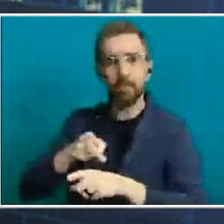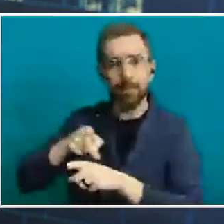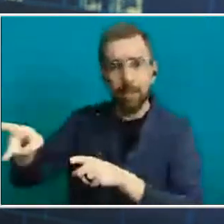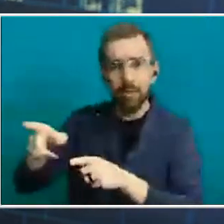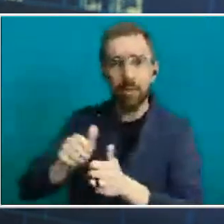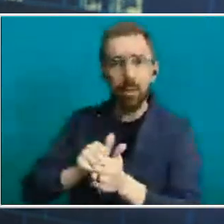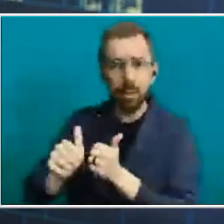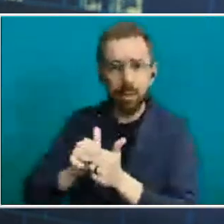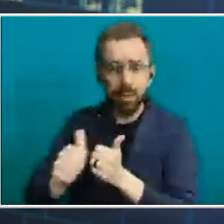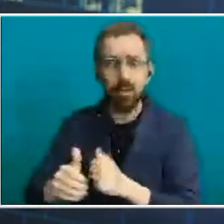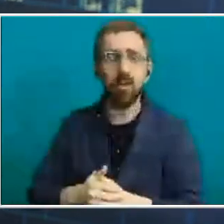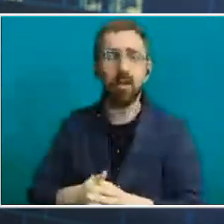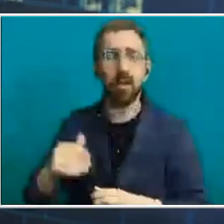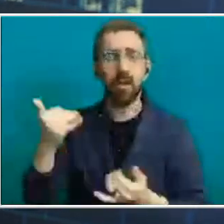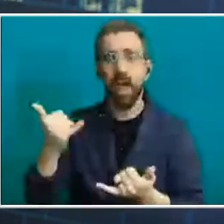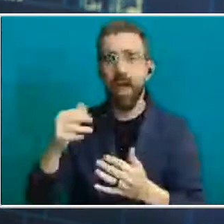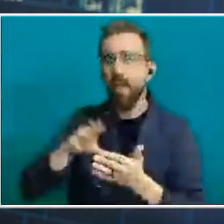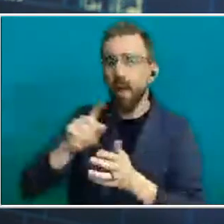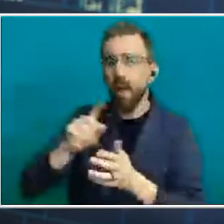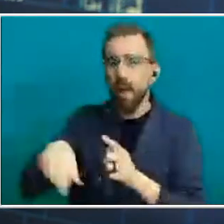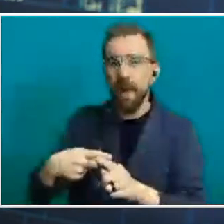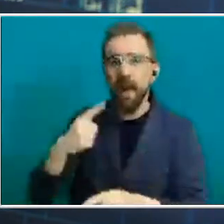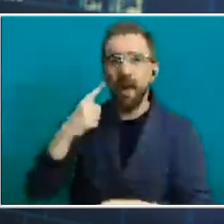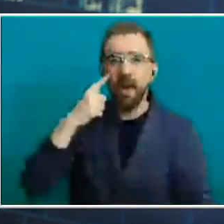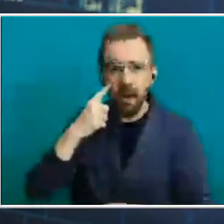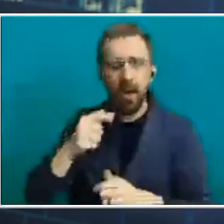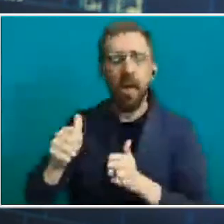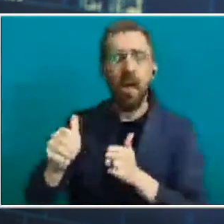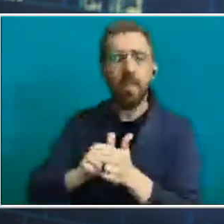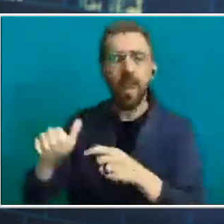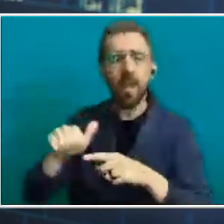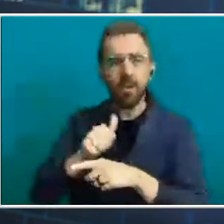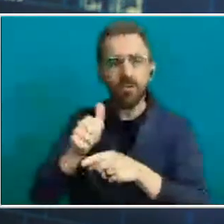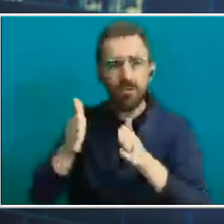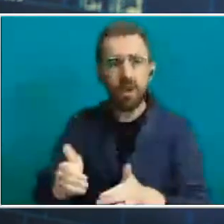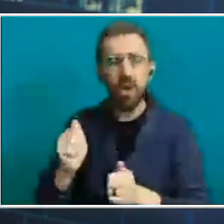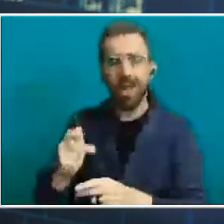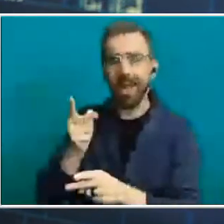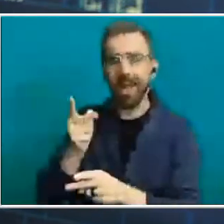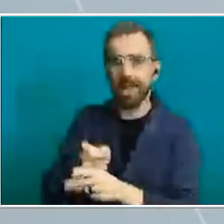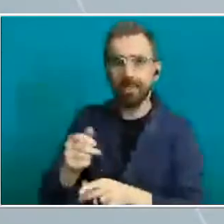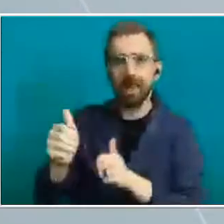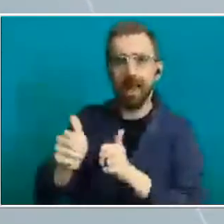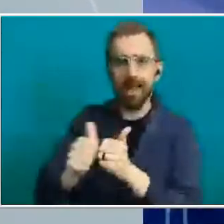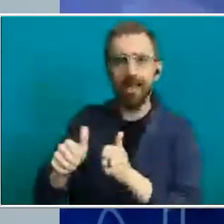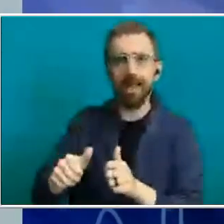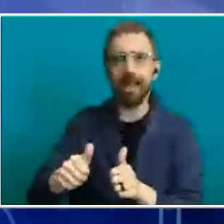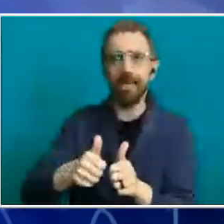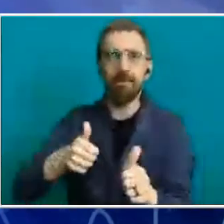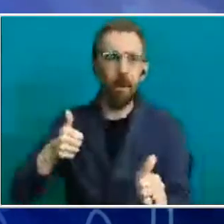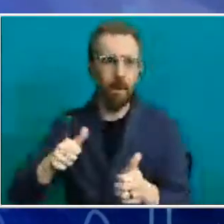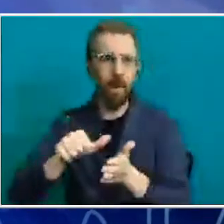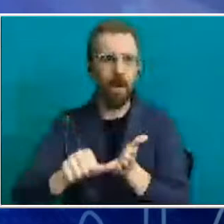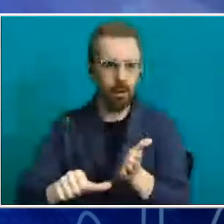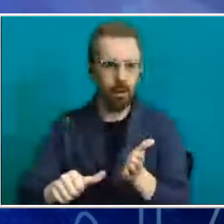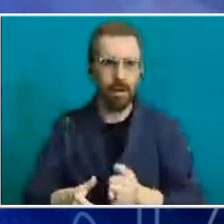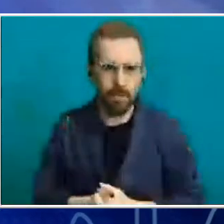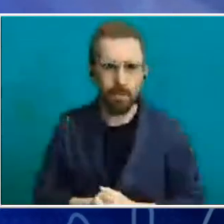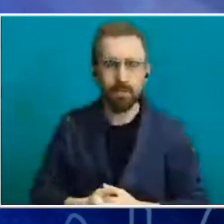eye and quick actions of an athletic trainer help keep one local athlete out of the operating room. But let's start with morning